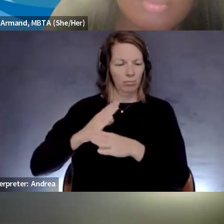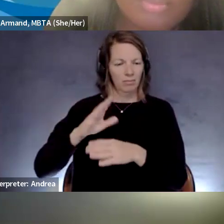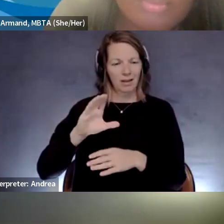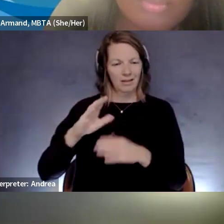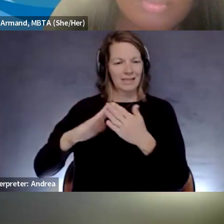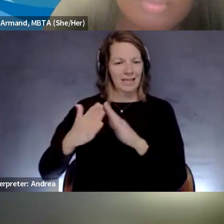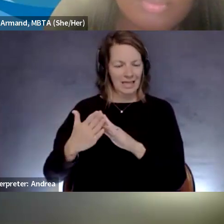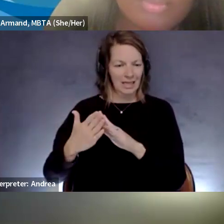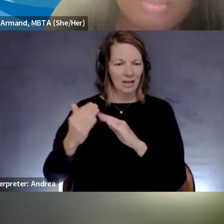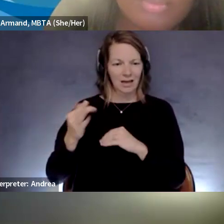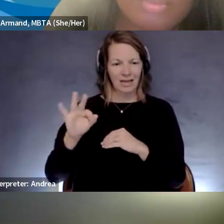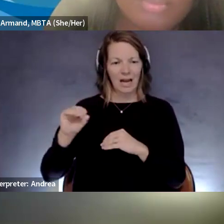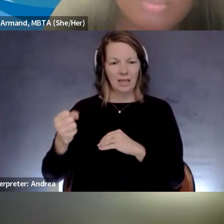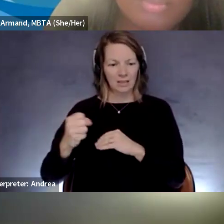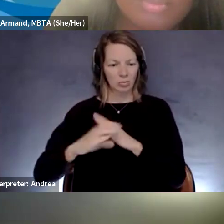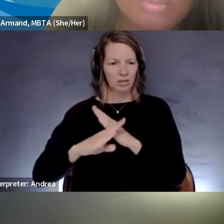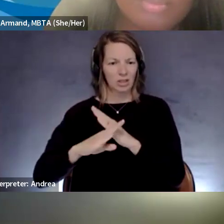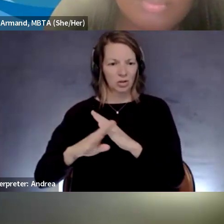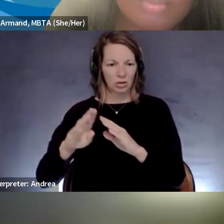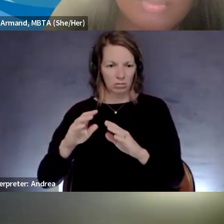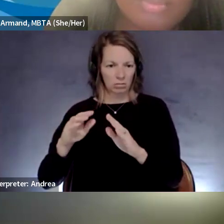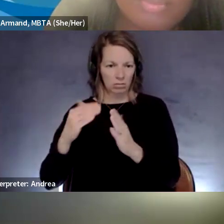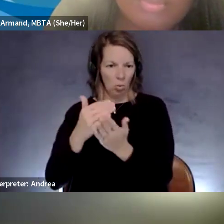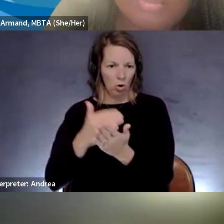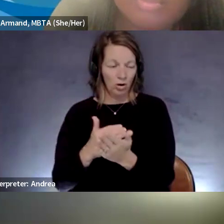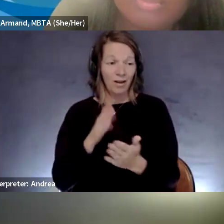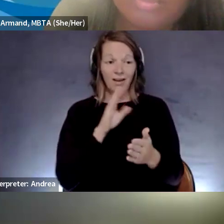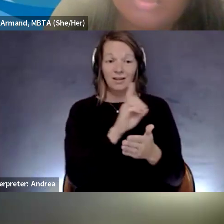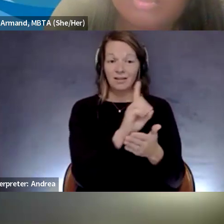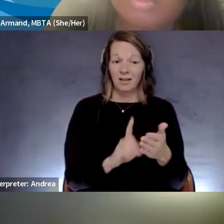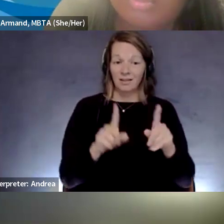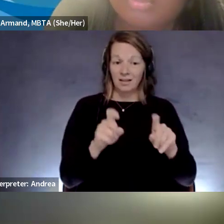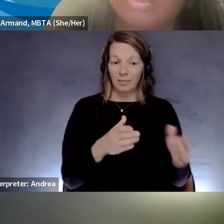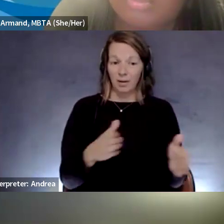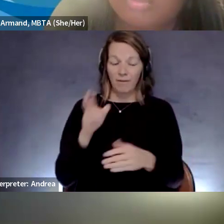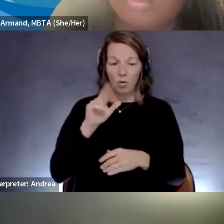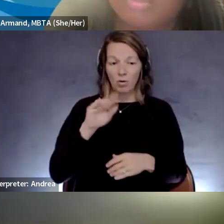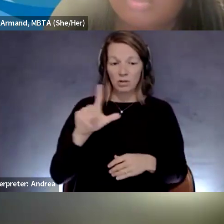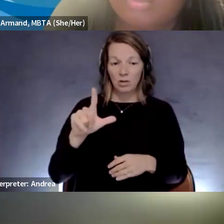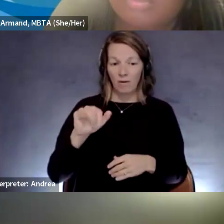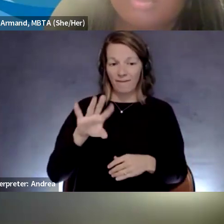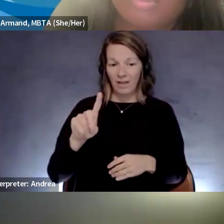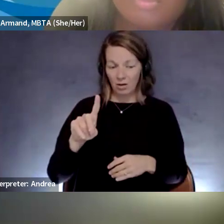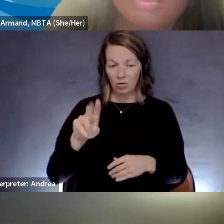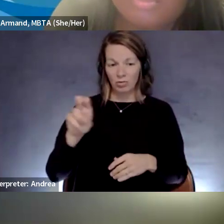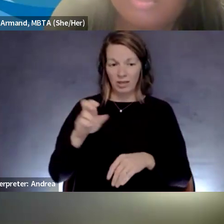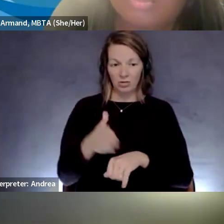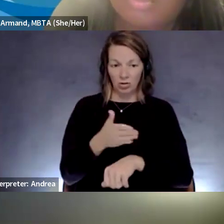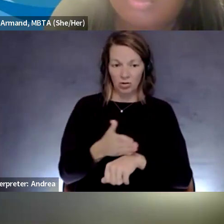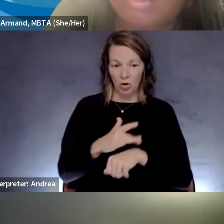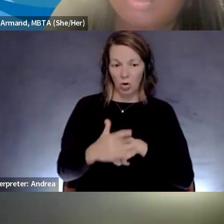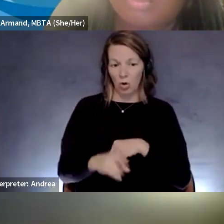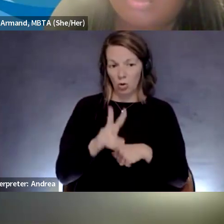in the 1990s and designing the testing plan for the Russell Field reconstruction in the early